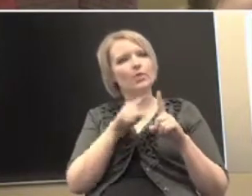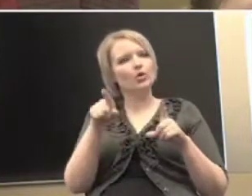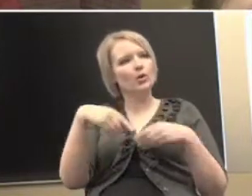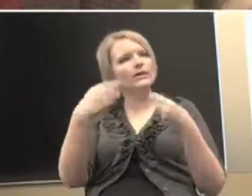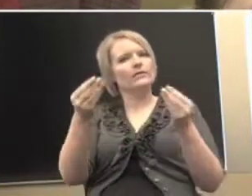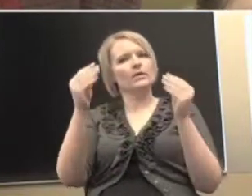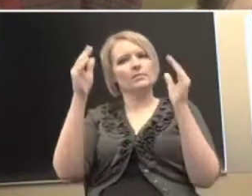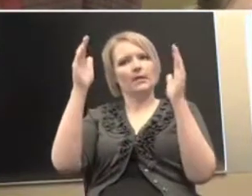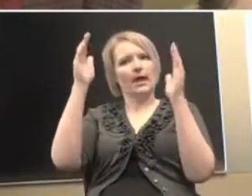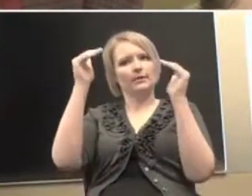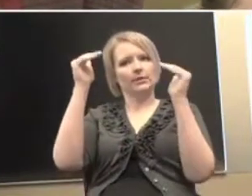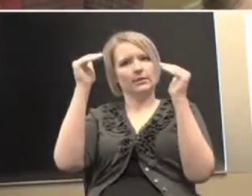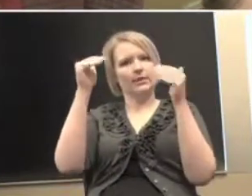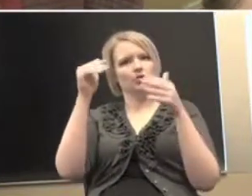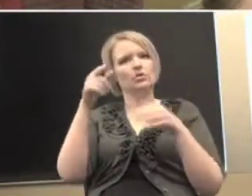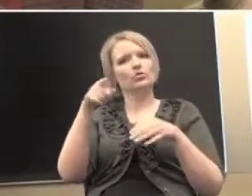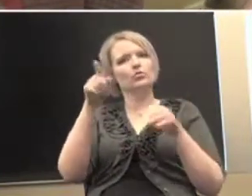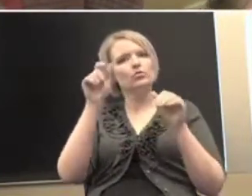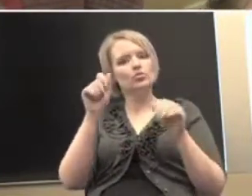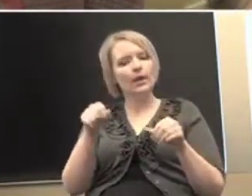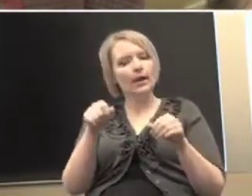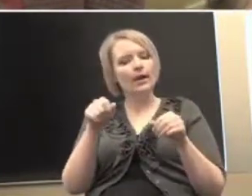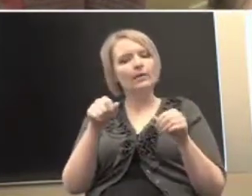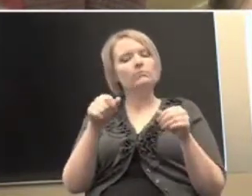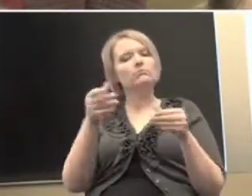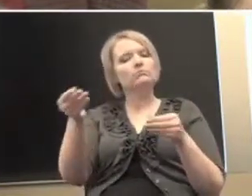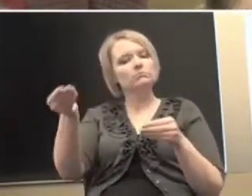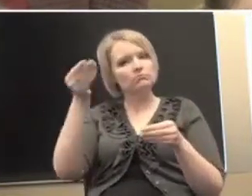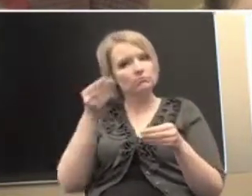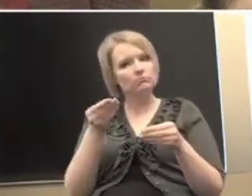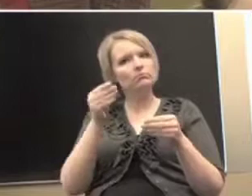him the expectation of, you take the picture,